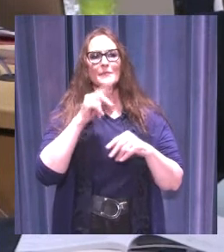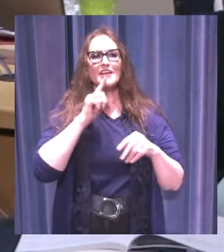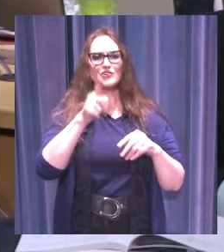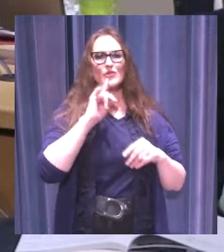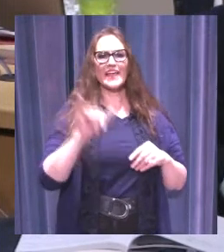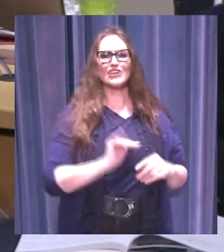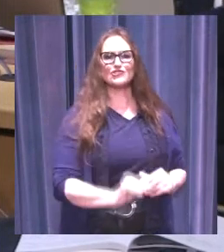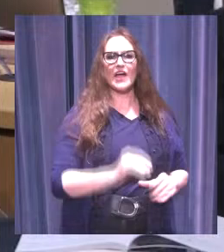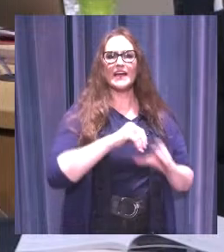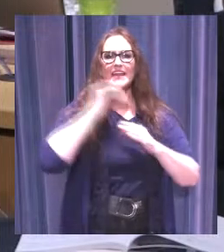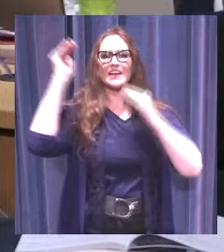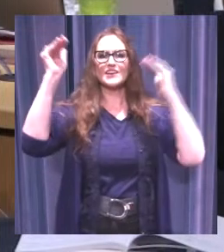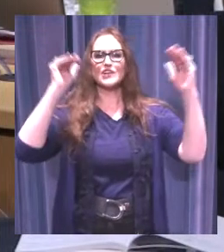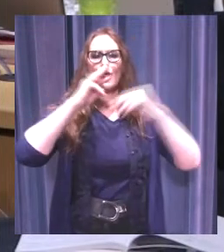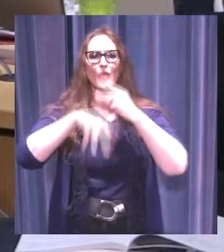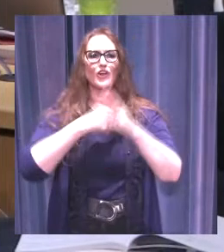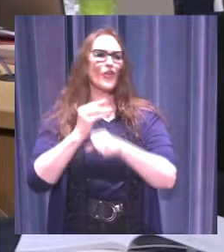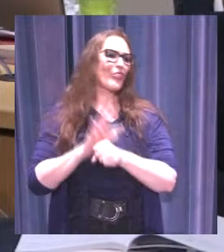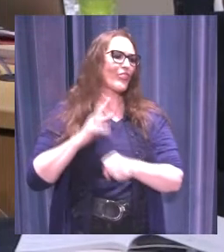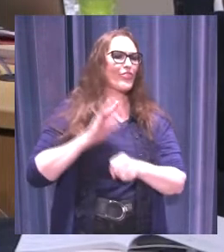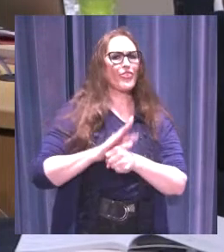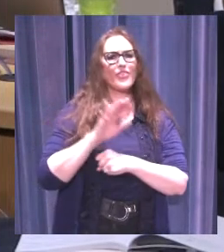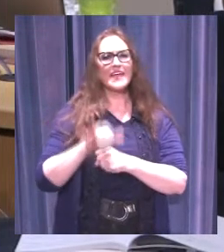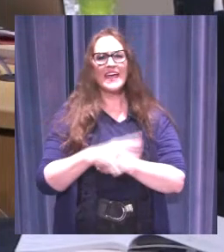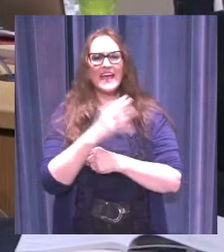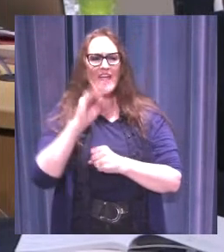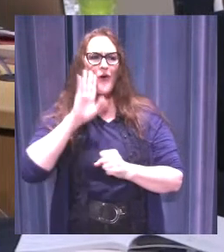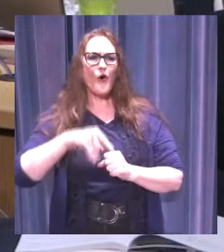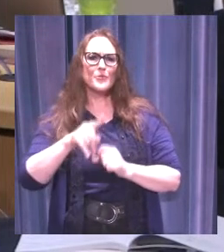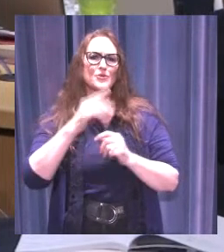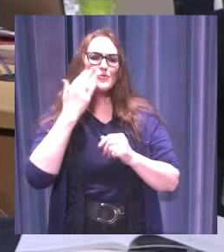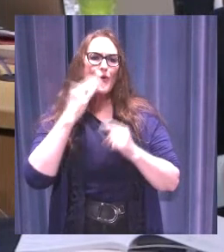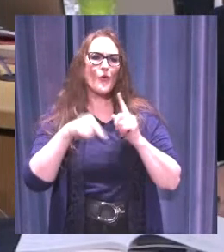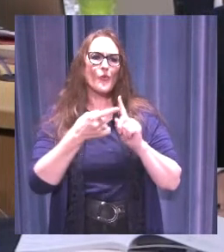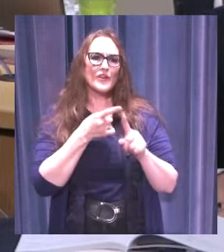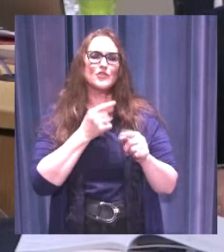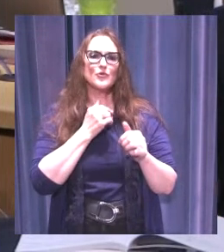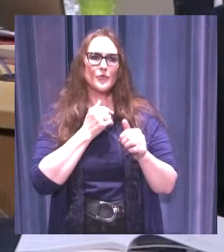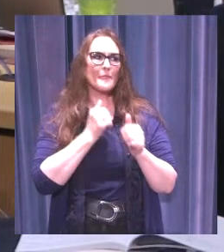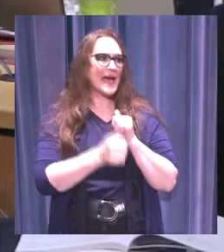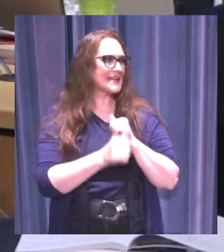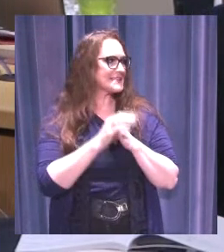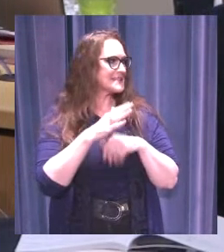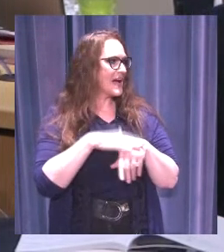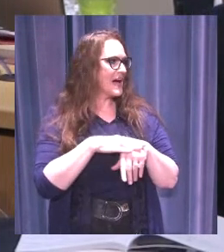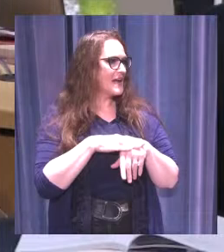world, going on temper tantrum. I hope you know when you pass on this